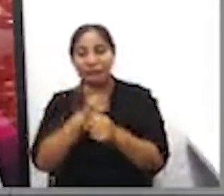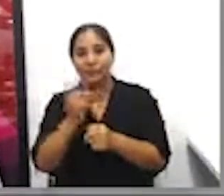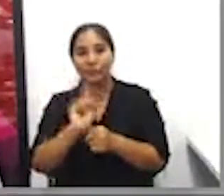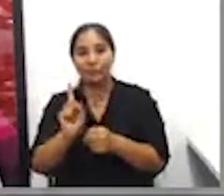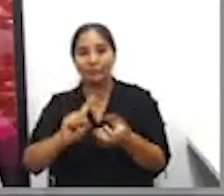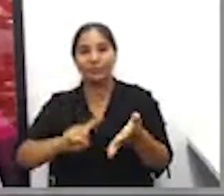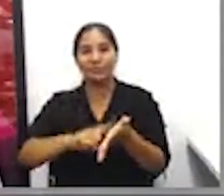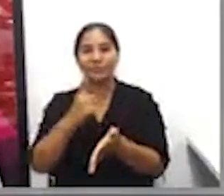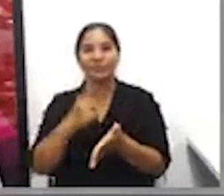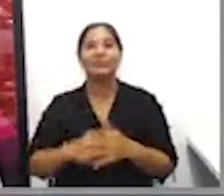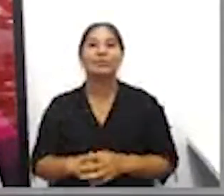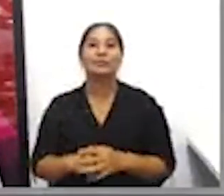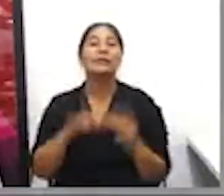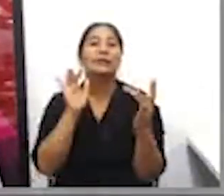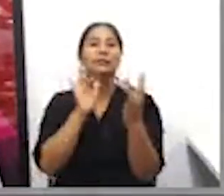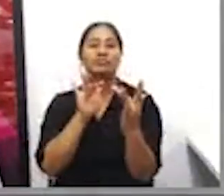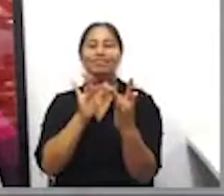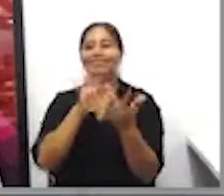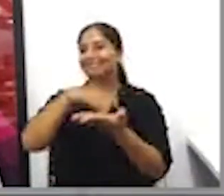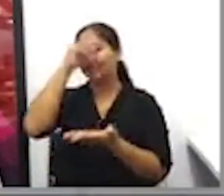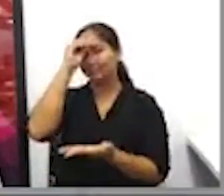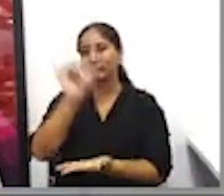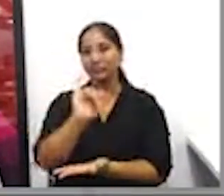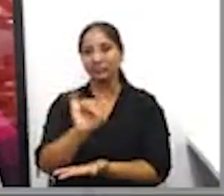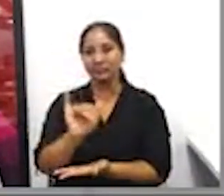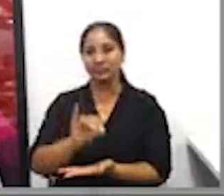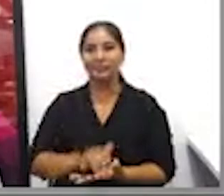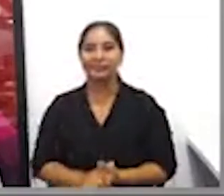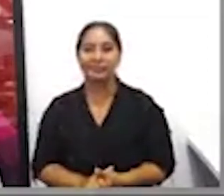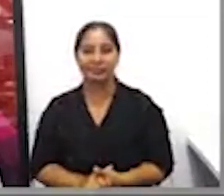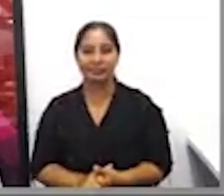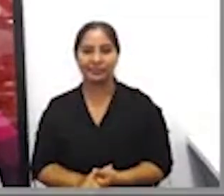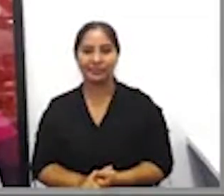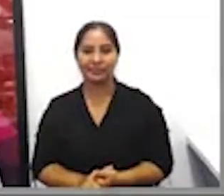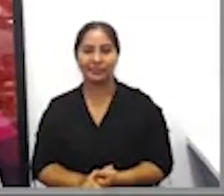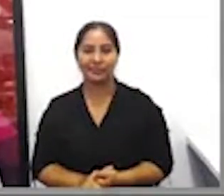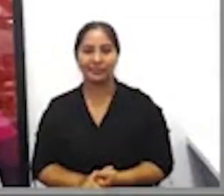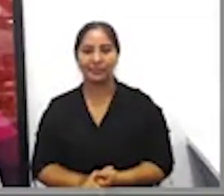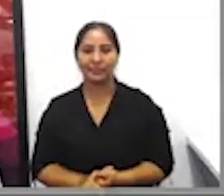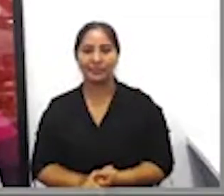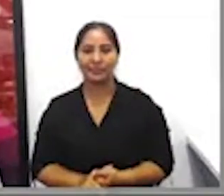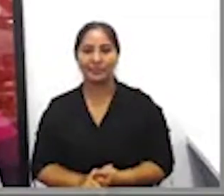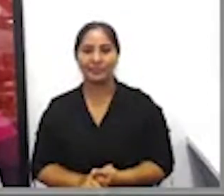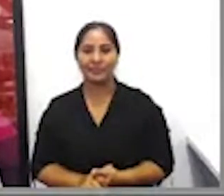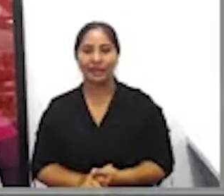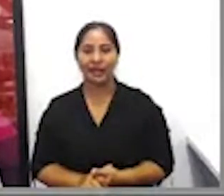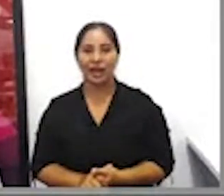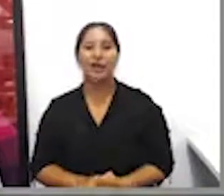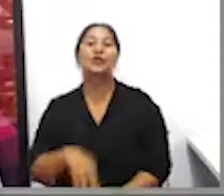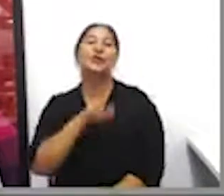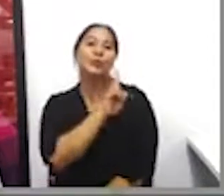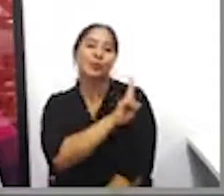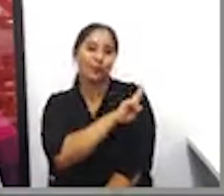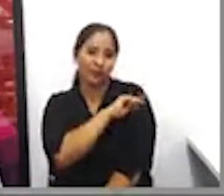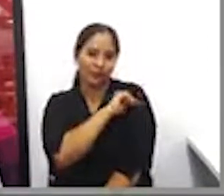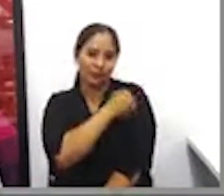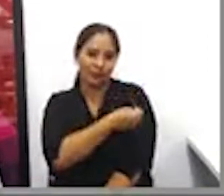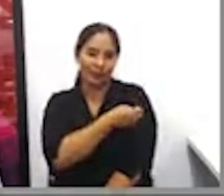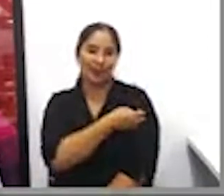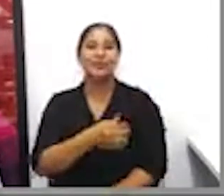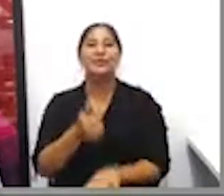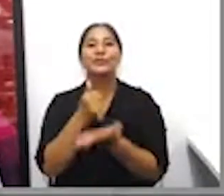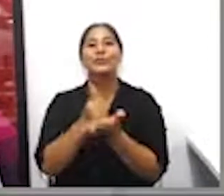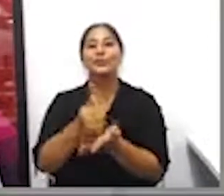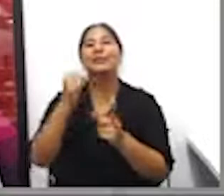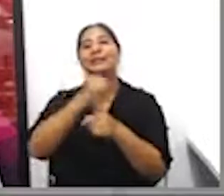master's in social work yet. But I was a social worker at a hospital for the chronically and